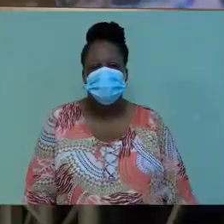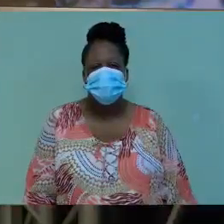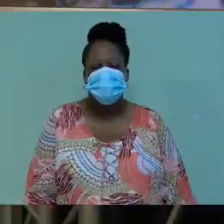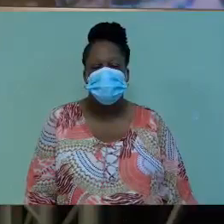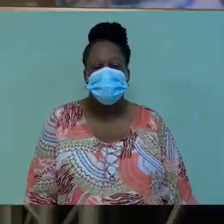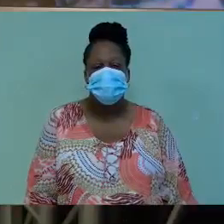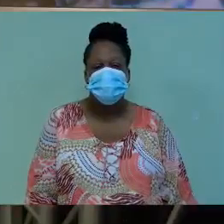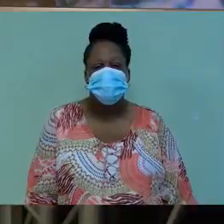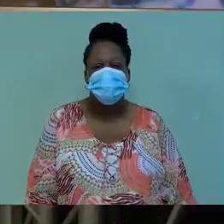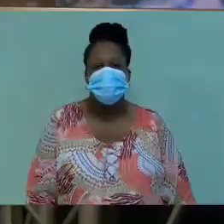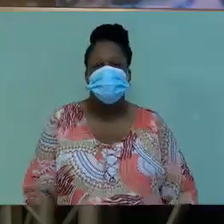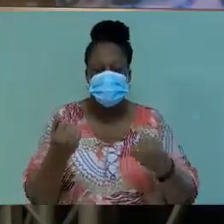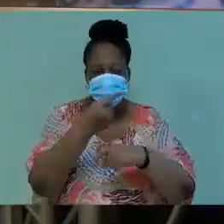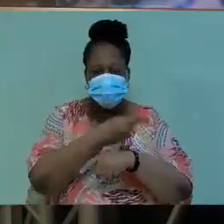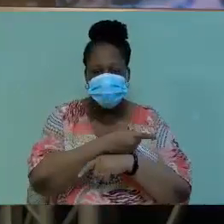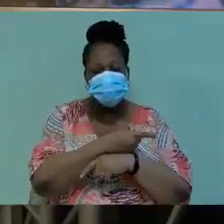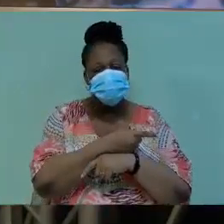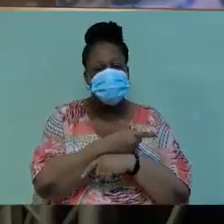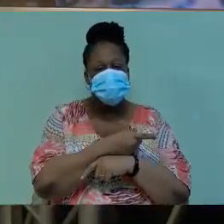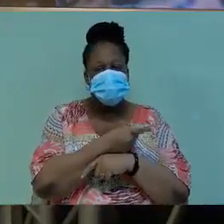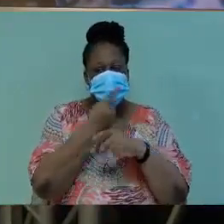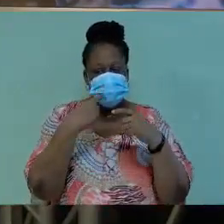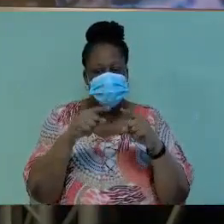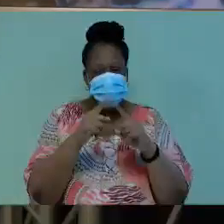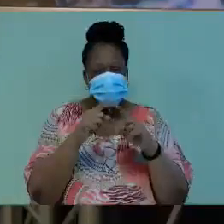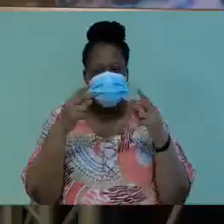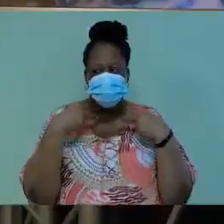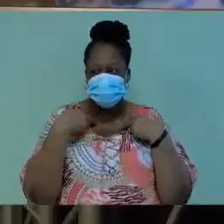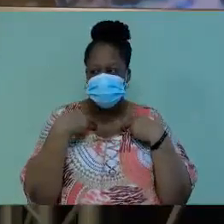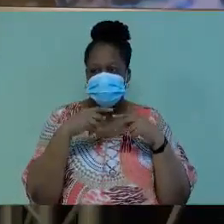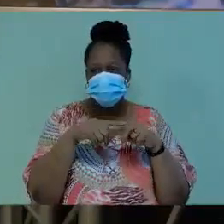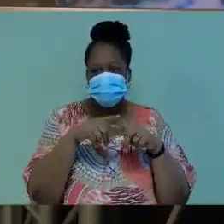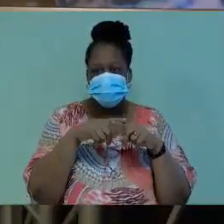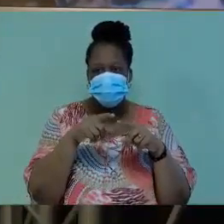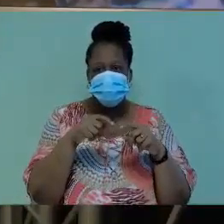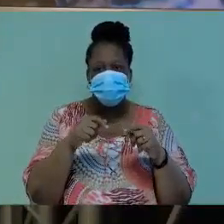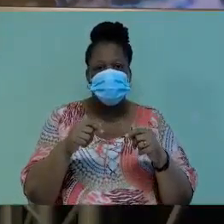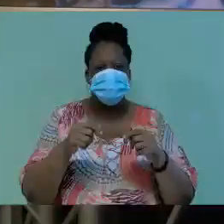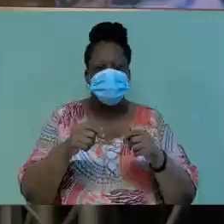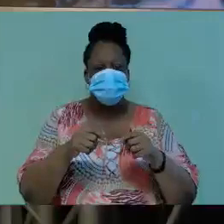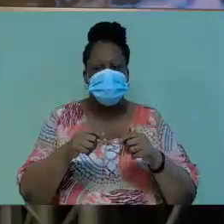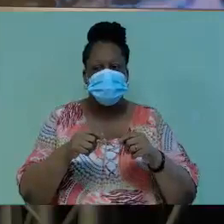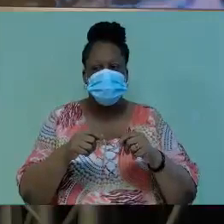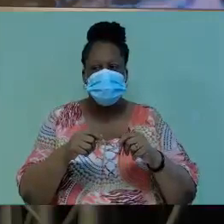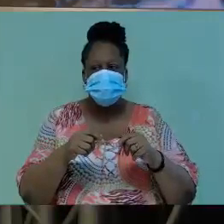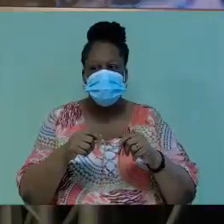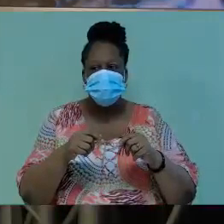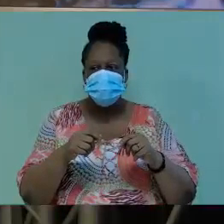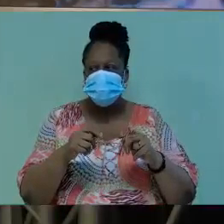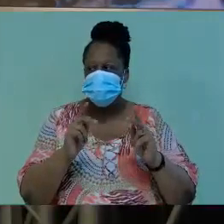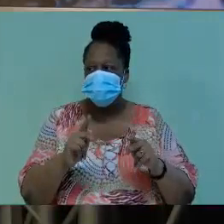Today, we are going to have a number of presentations for you from the